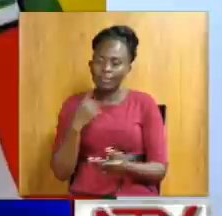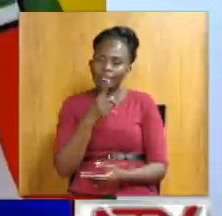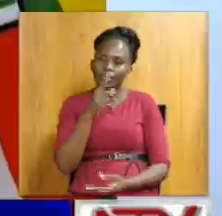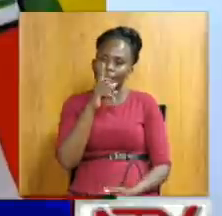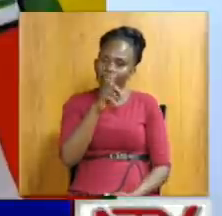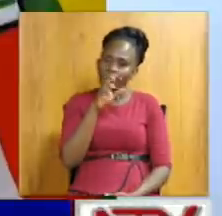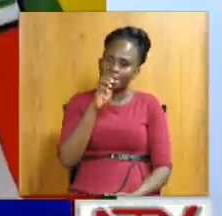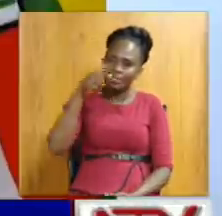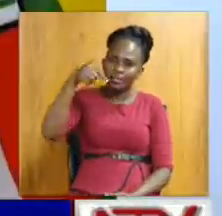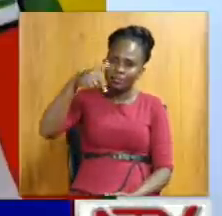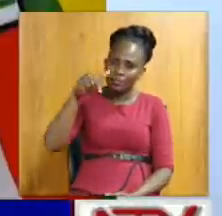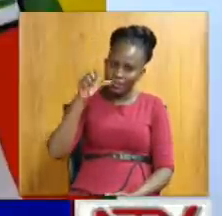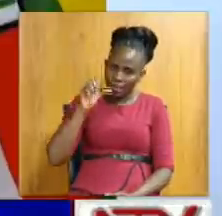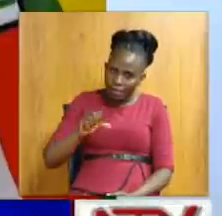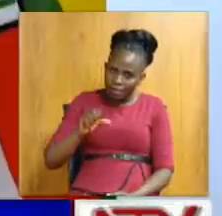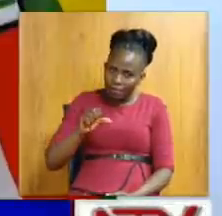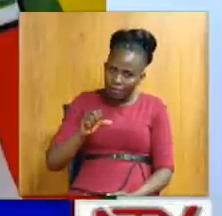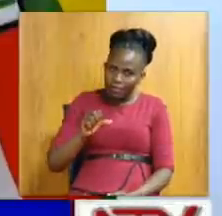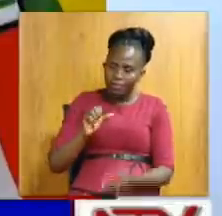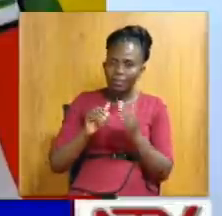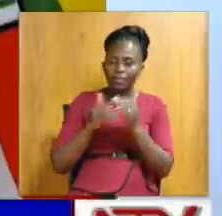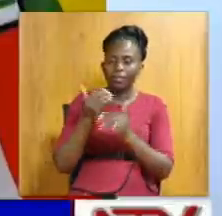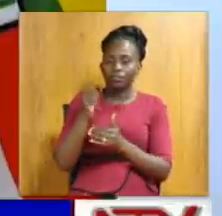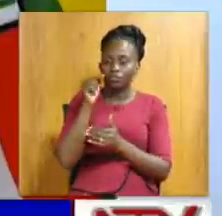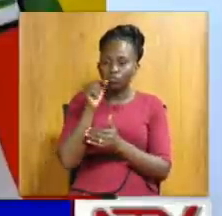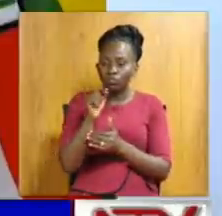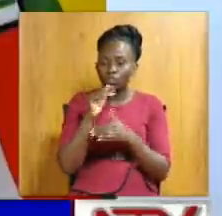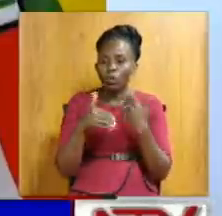1879. Immediately, those foreigners and